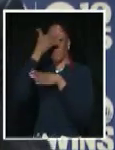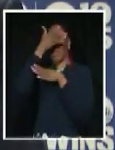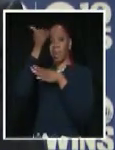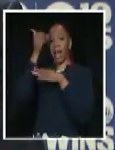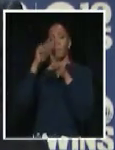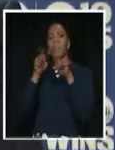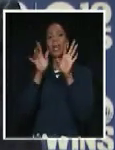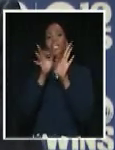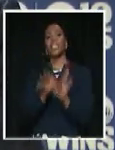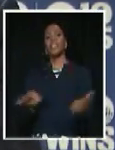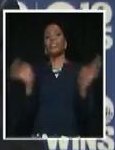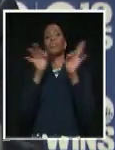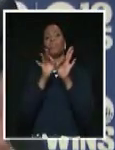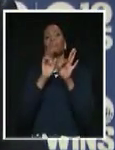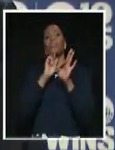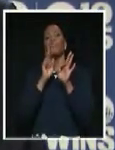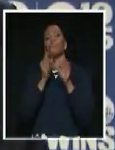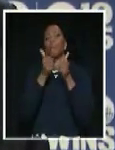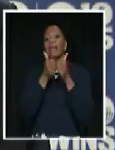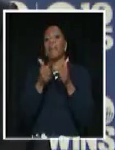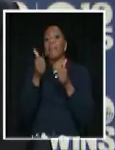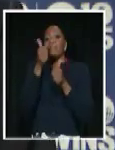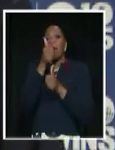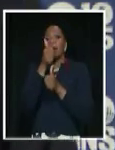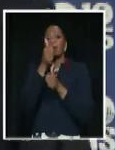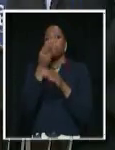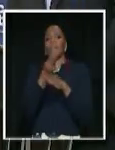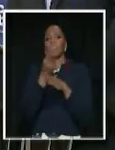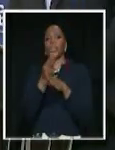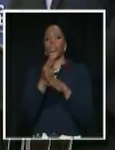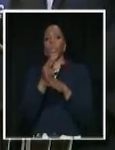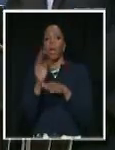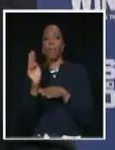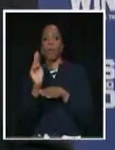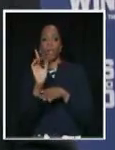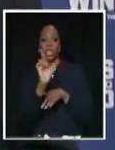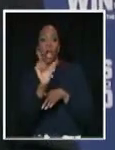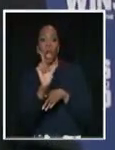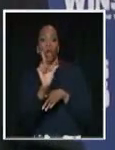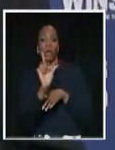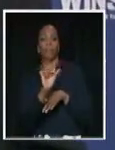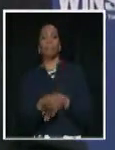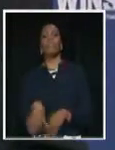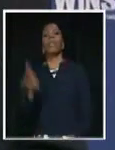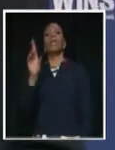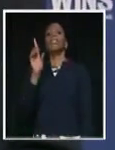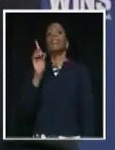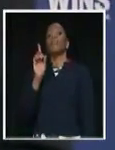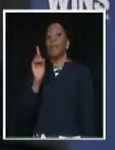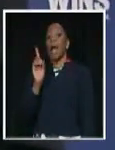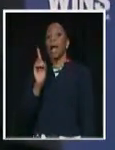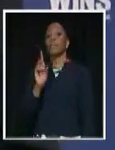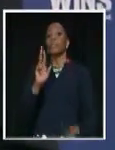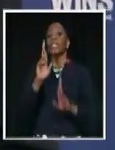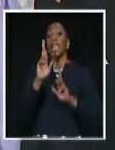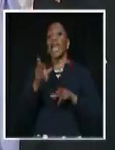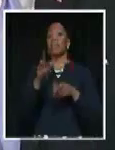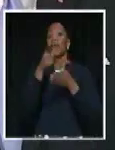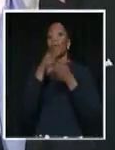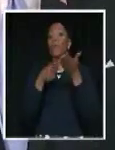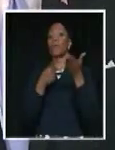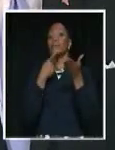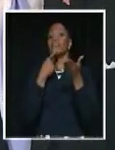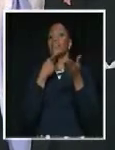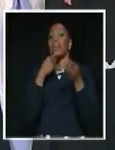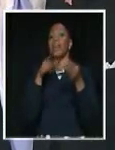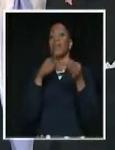to maximize the use of that money on behalf of the people affected. Thank you. Mr. Lhota, 30 seconds to rebut. Mr. de Blasio's answer is evolving, because what he did say in